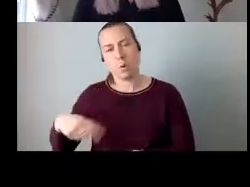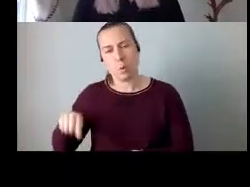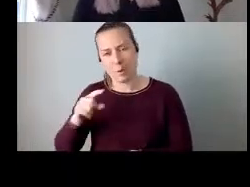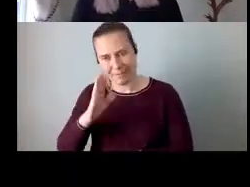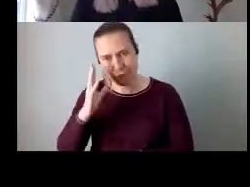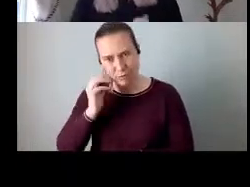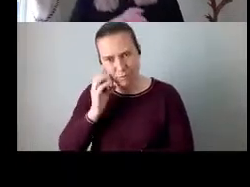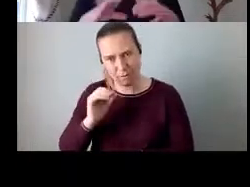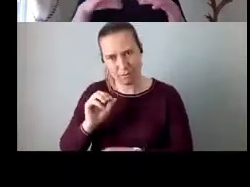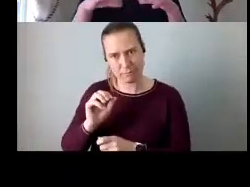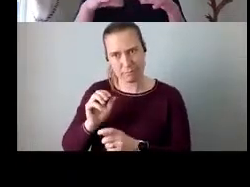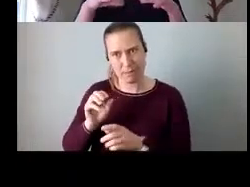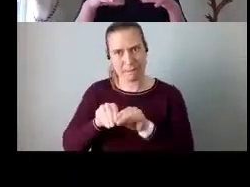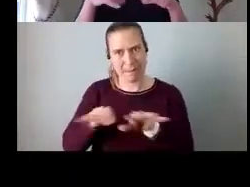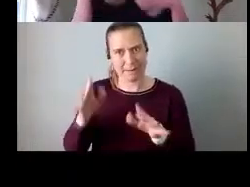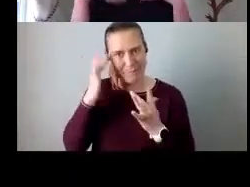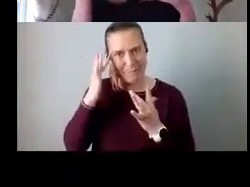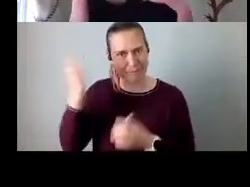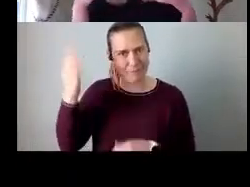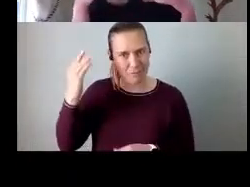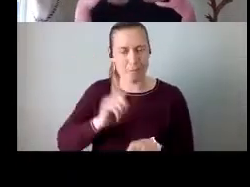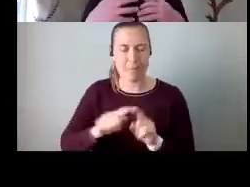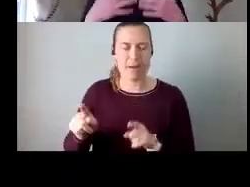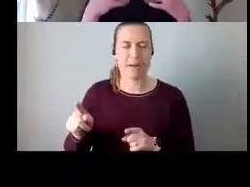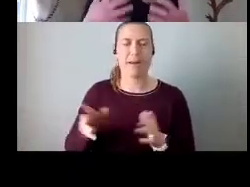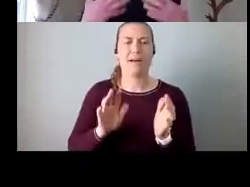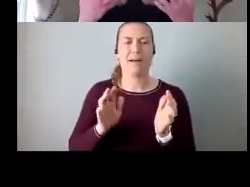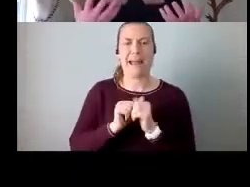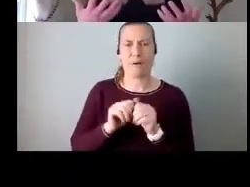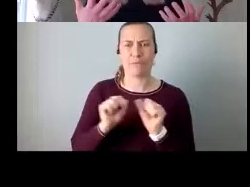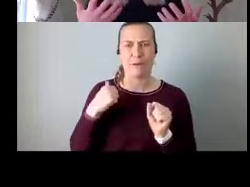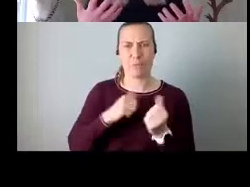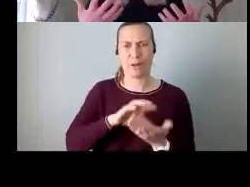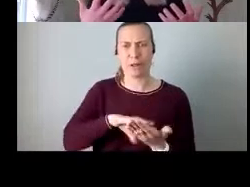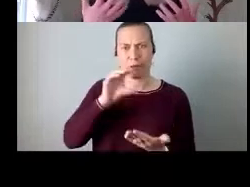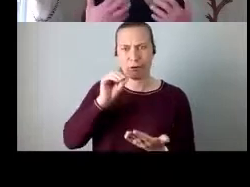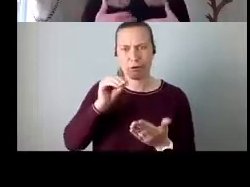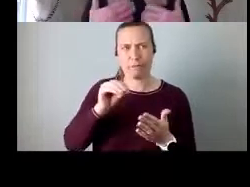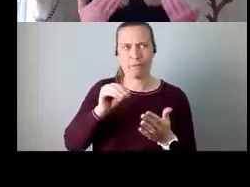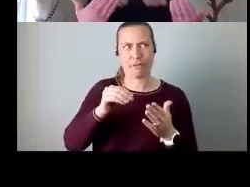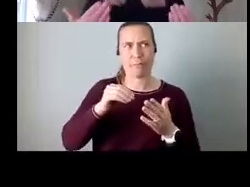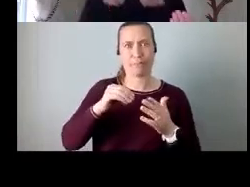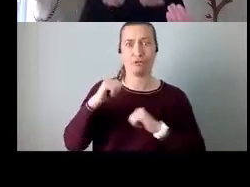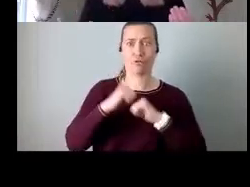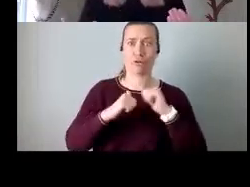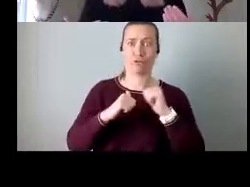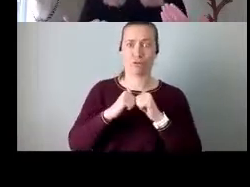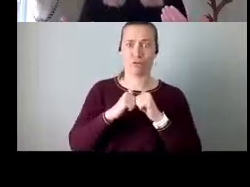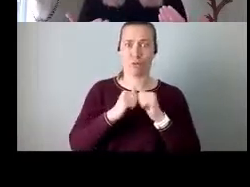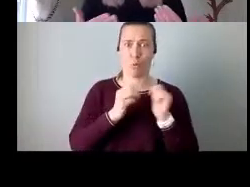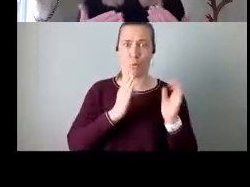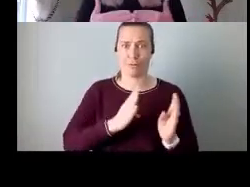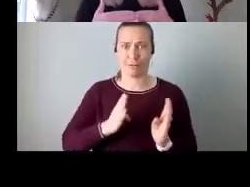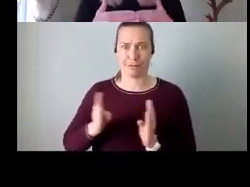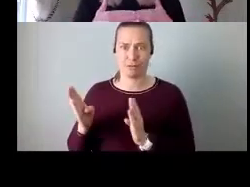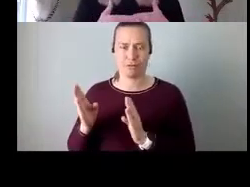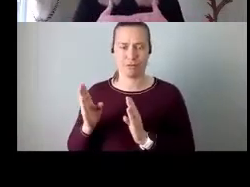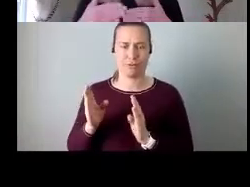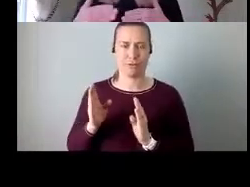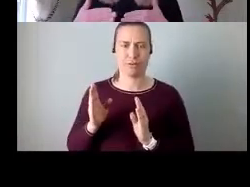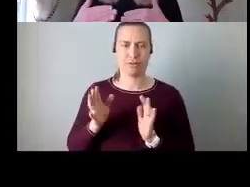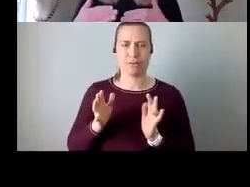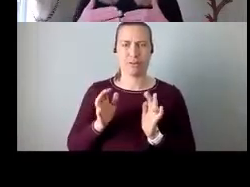past, and where can we learn from structural organization that helps us inform how to manage